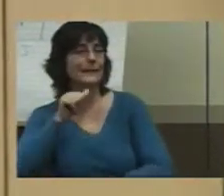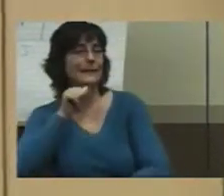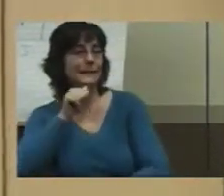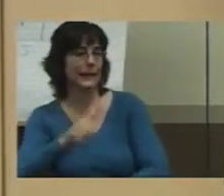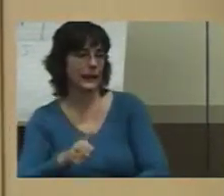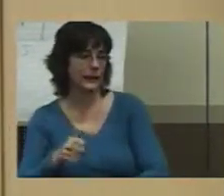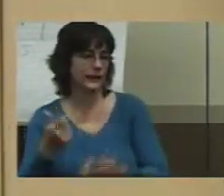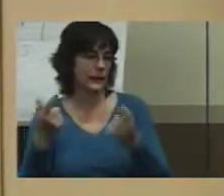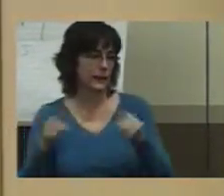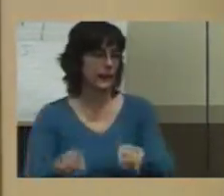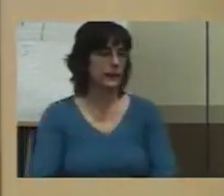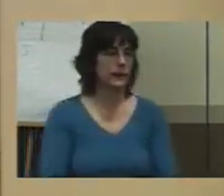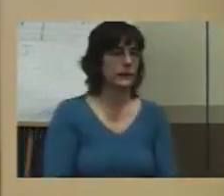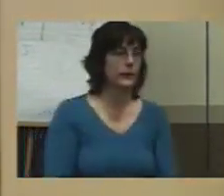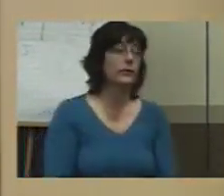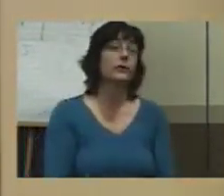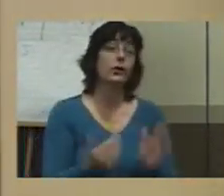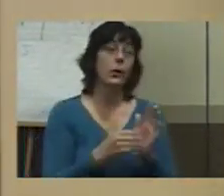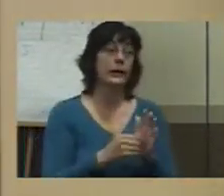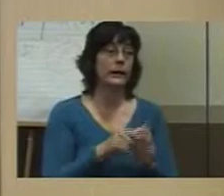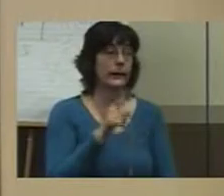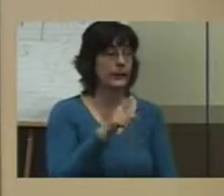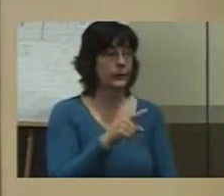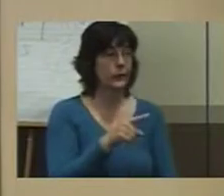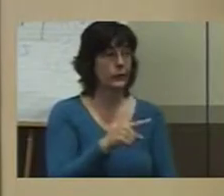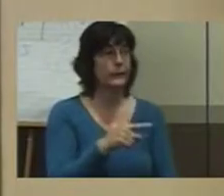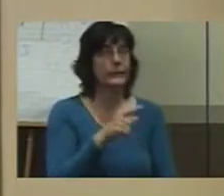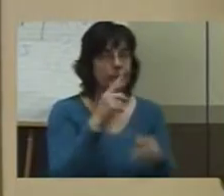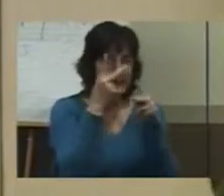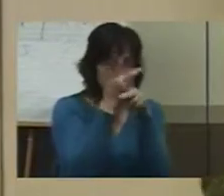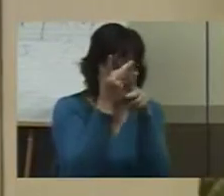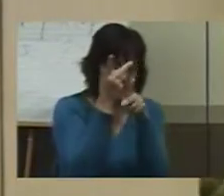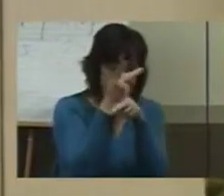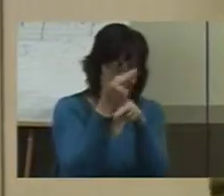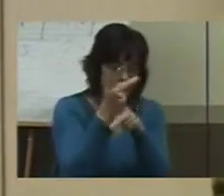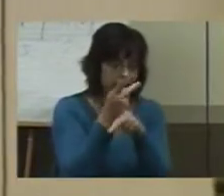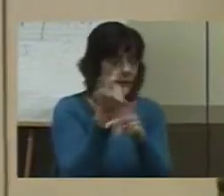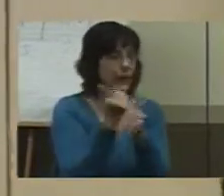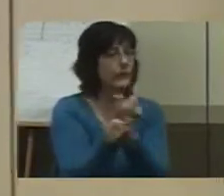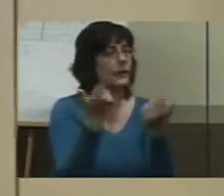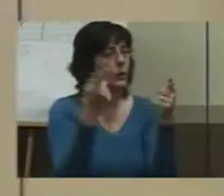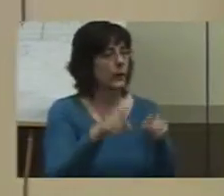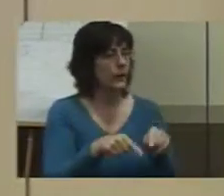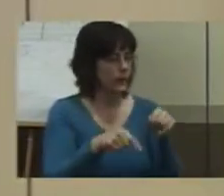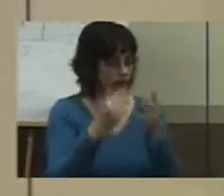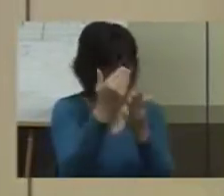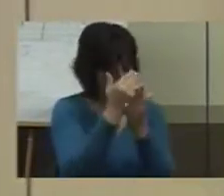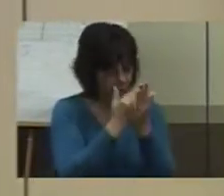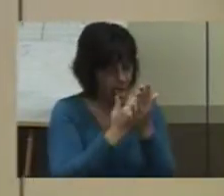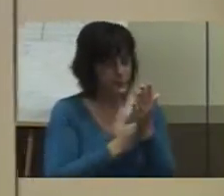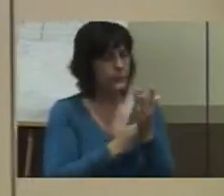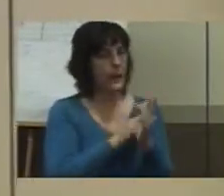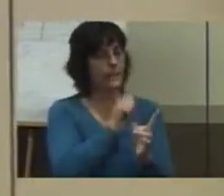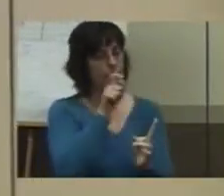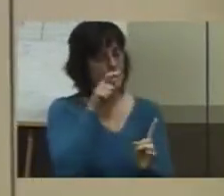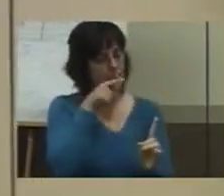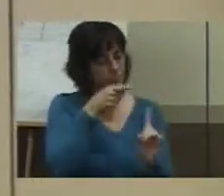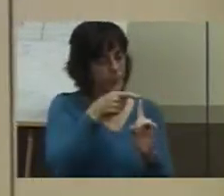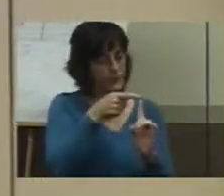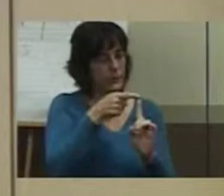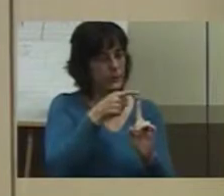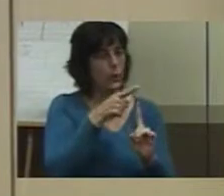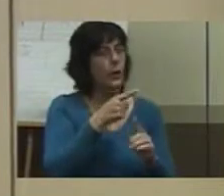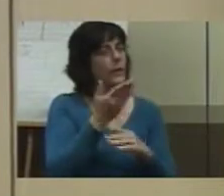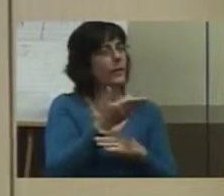not occur? So again, it's that Sherlock Holmes. Let's look at everything that's going on and see if we can't figure out what